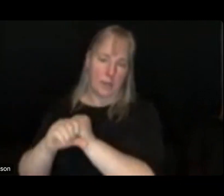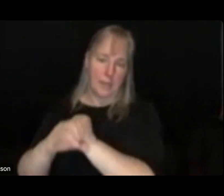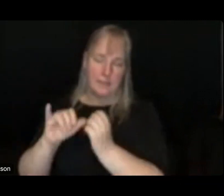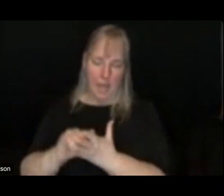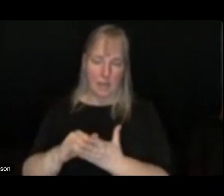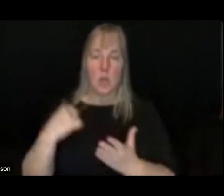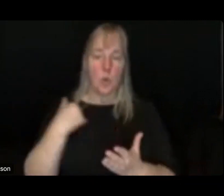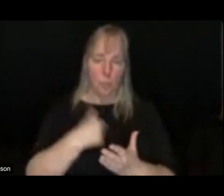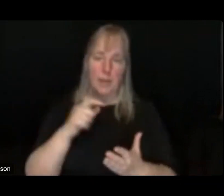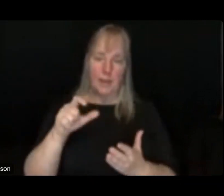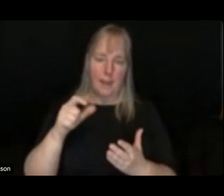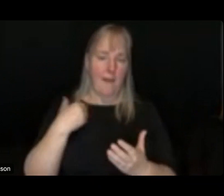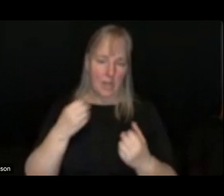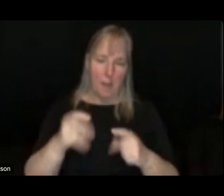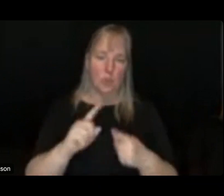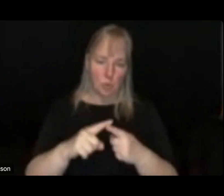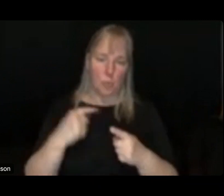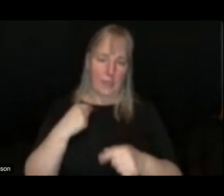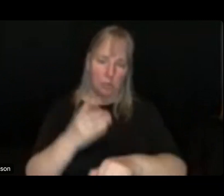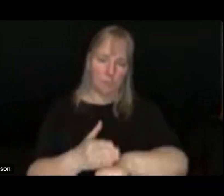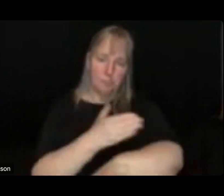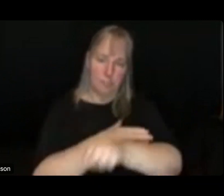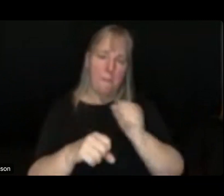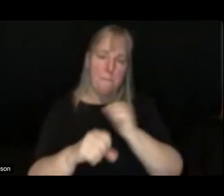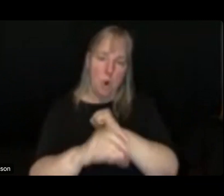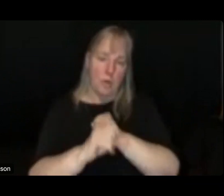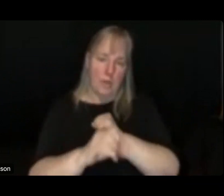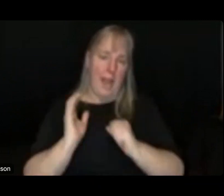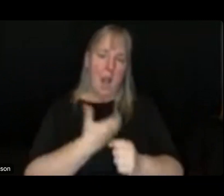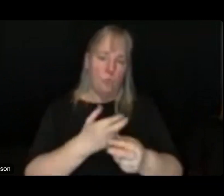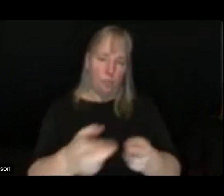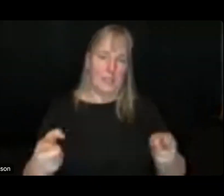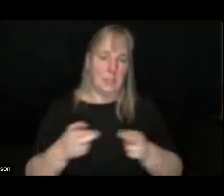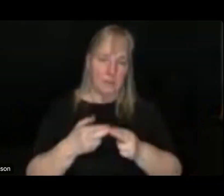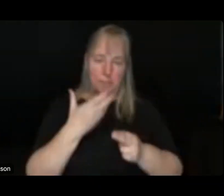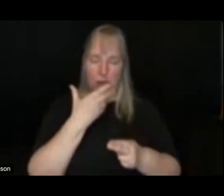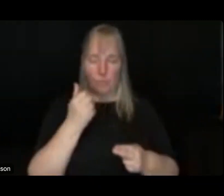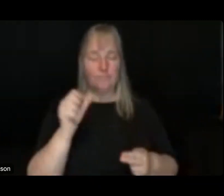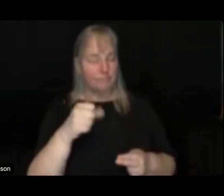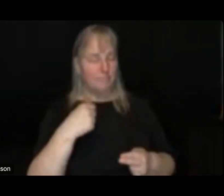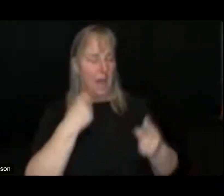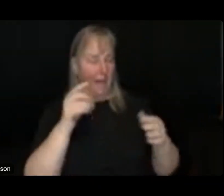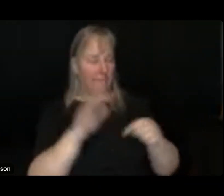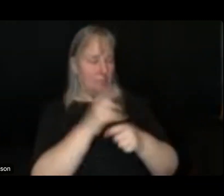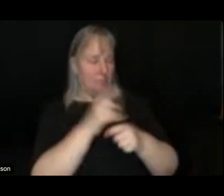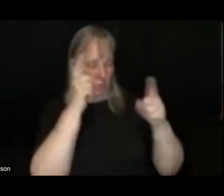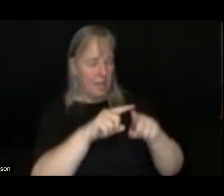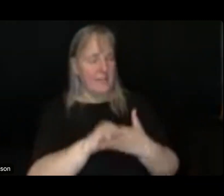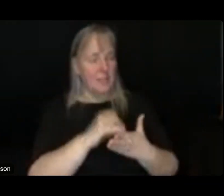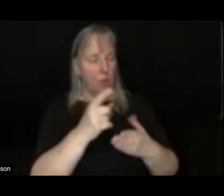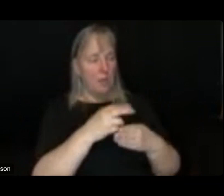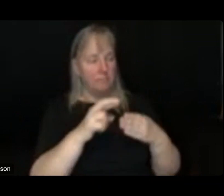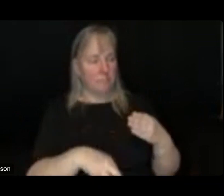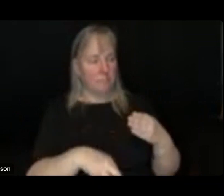better. I completely agree. That's one of the findings of the ecosystem assessment.